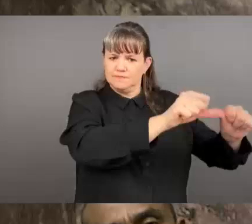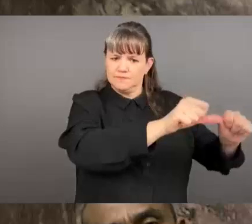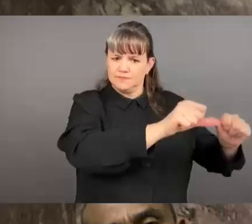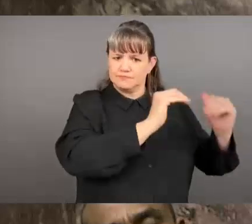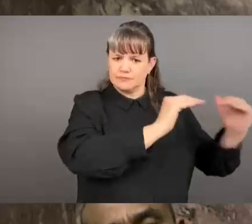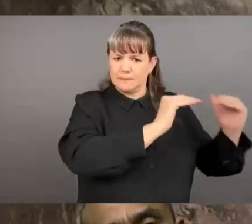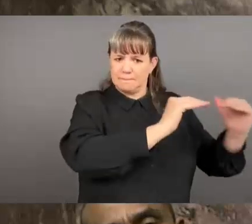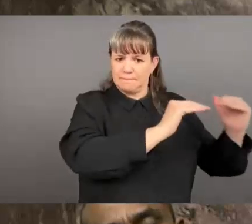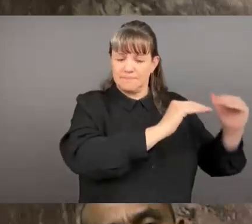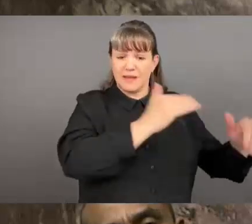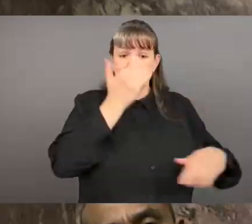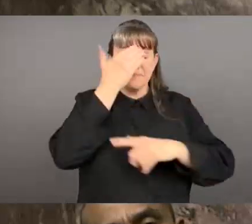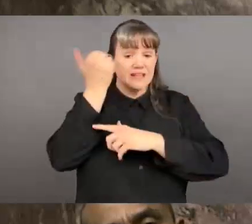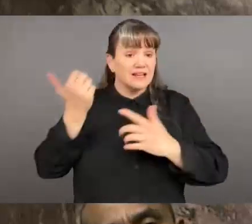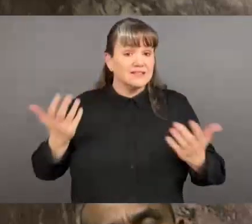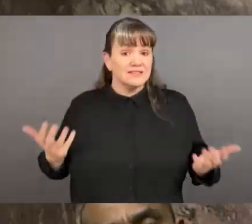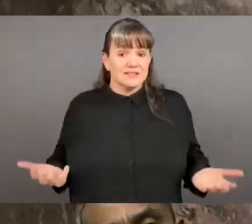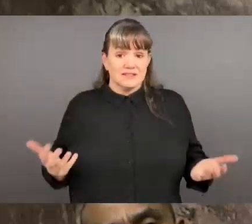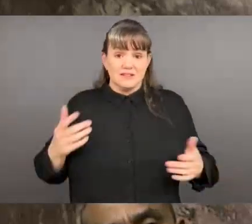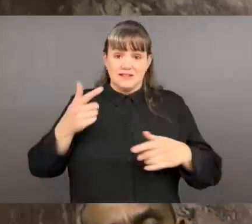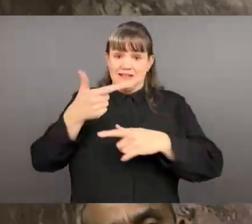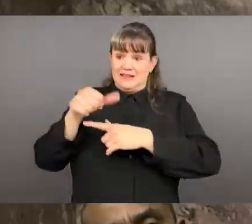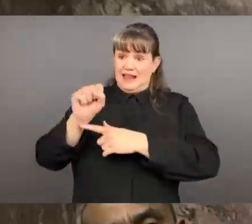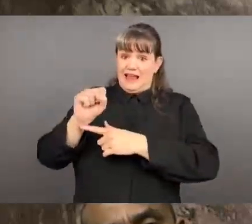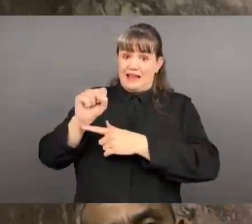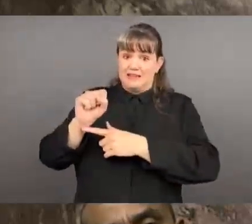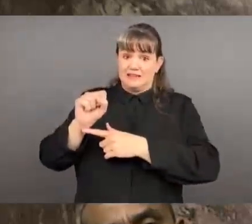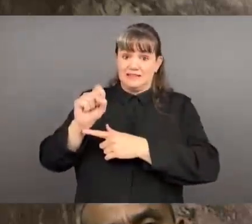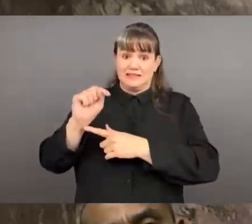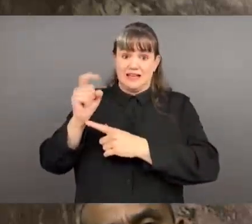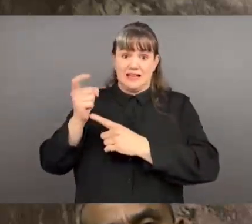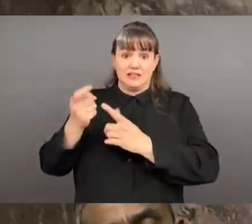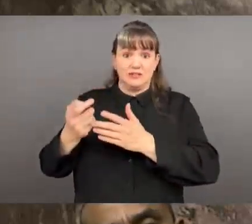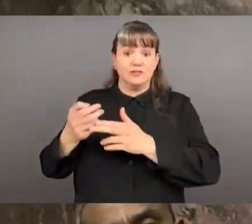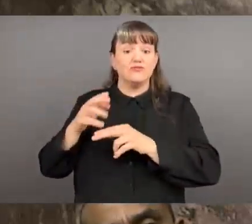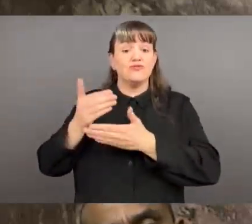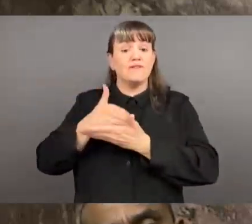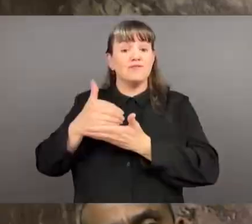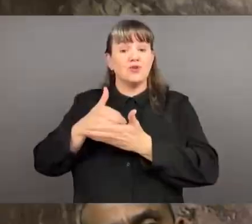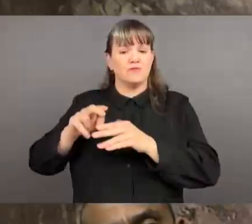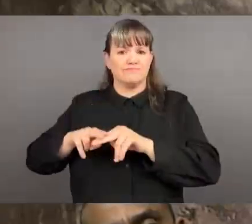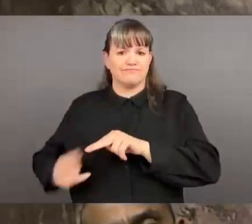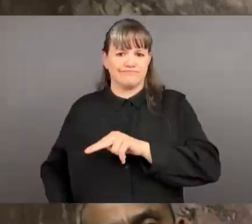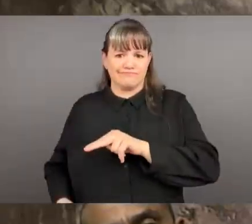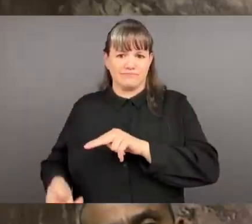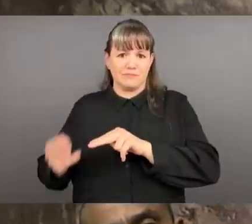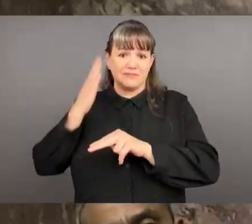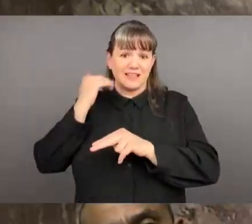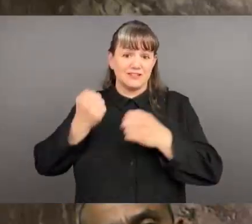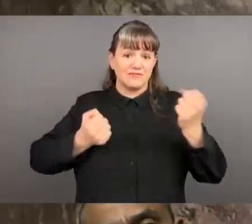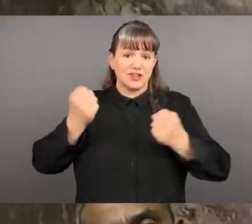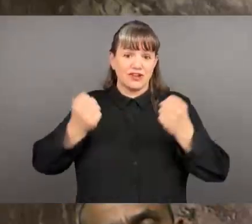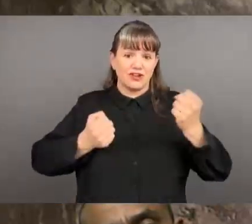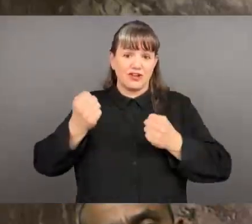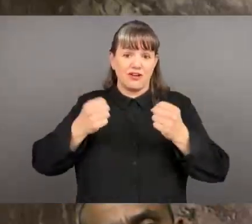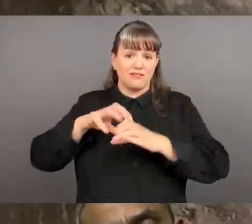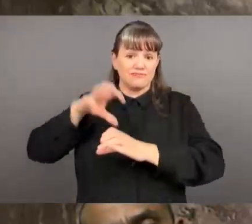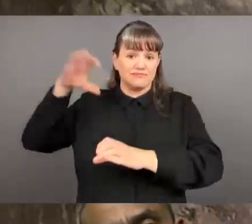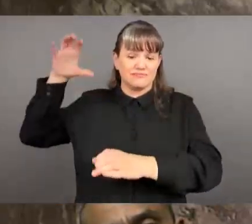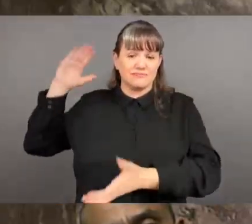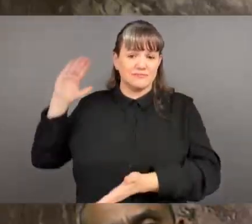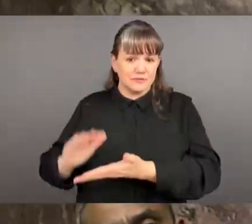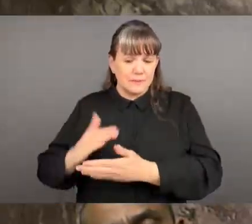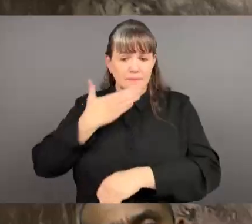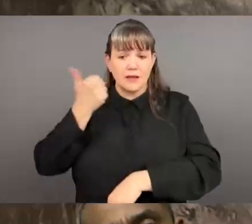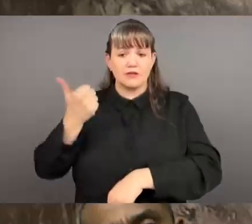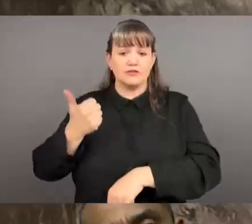revenues that have come about through, one, more fuel-efficient vehicles, one, more people taking transit, and two, the growth of electric vehicles. They are saying